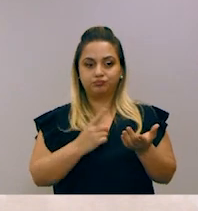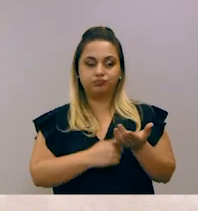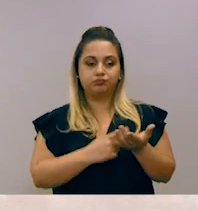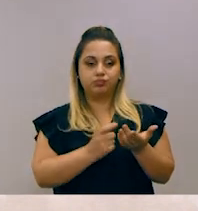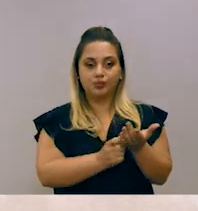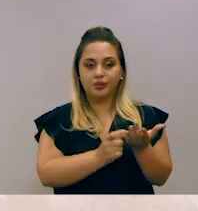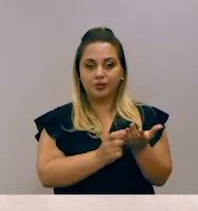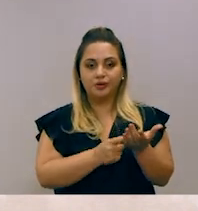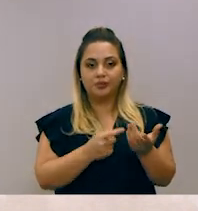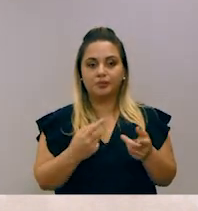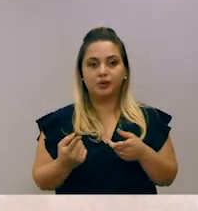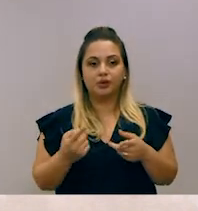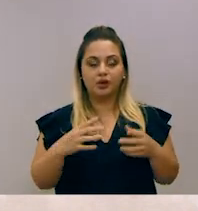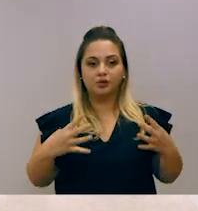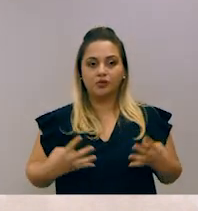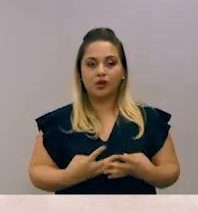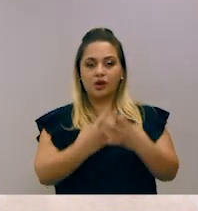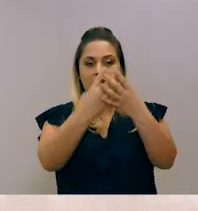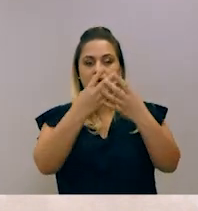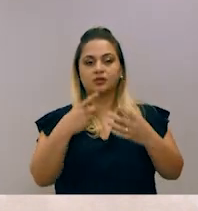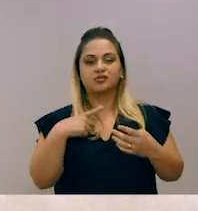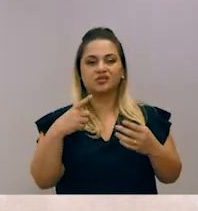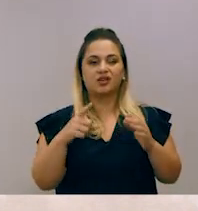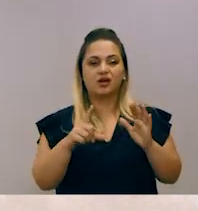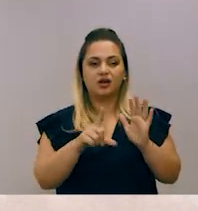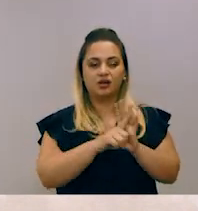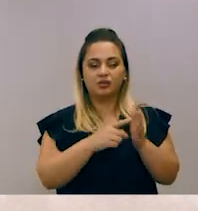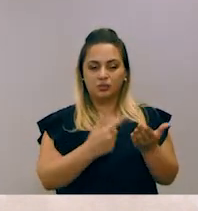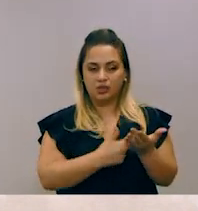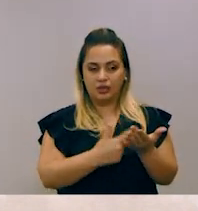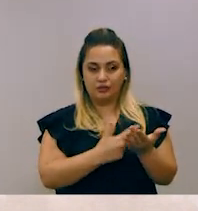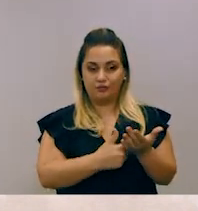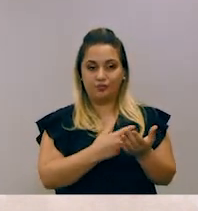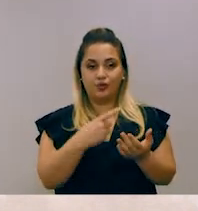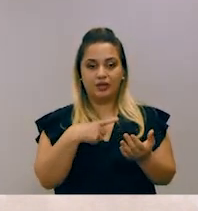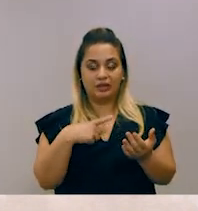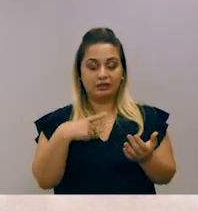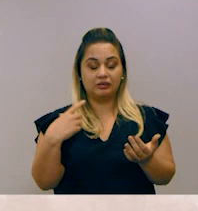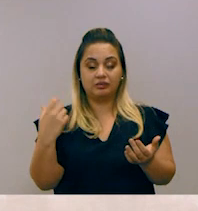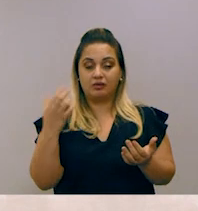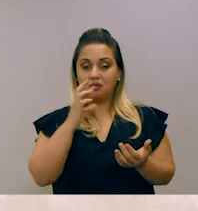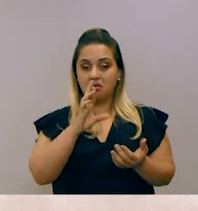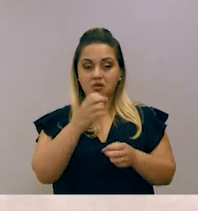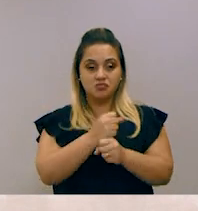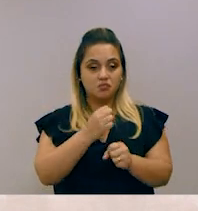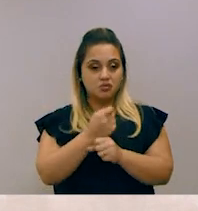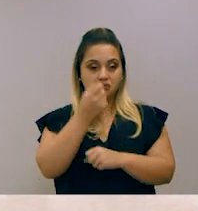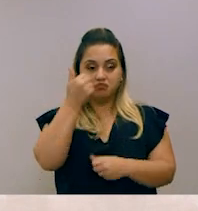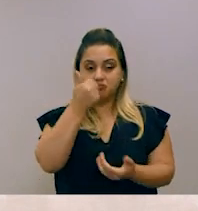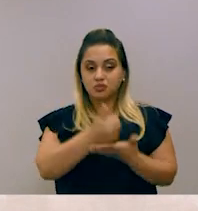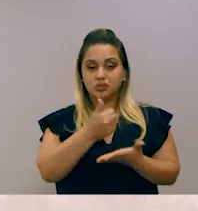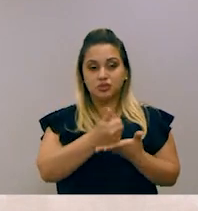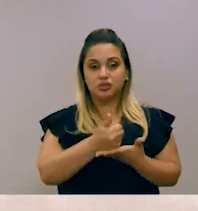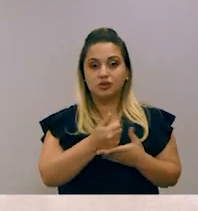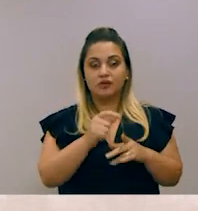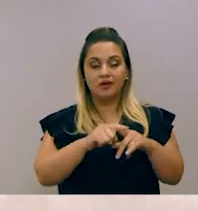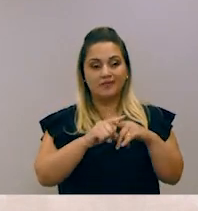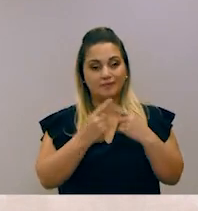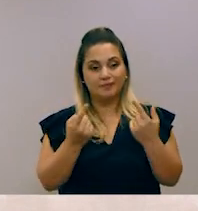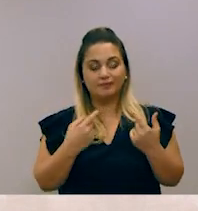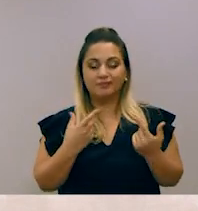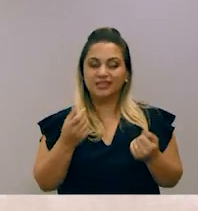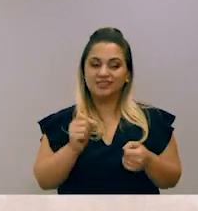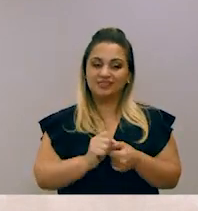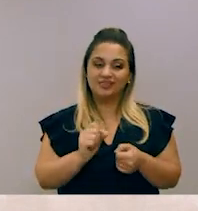model. And the convolutional networks, although in the literature they have a very positive result in the task of